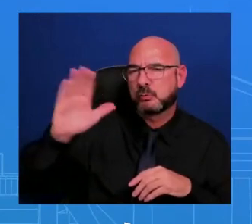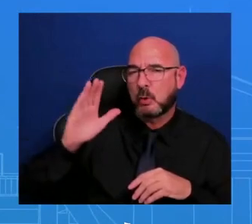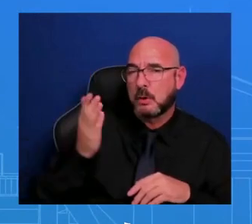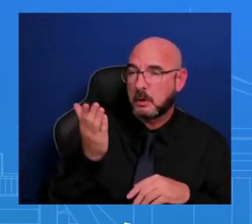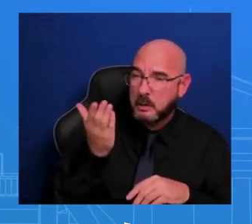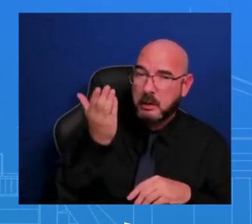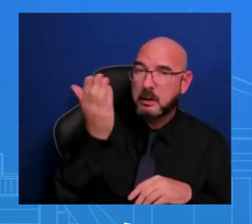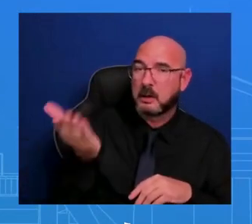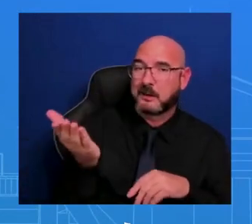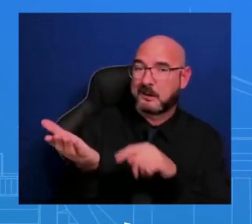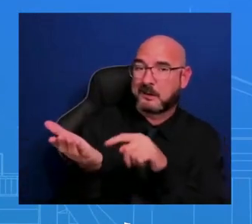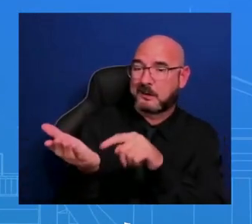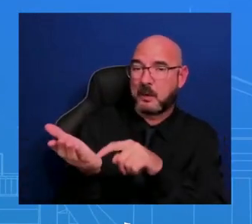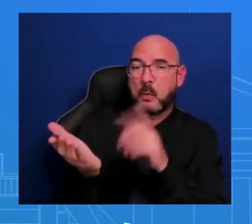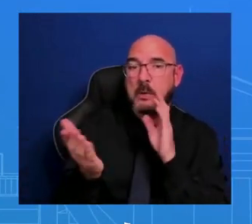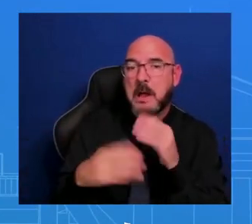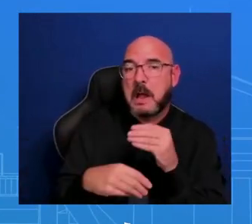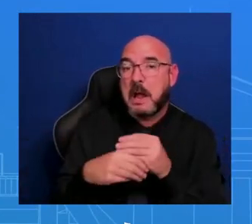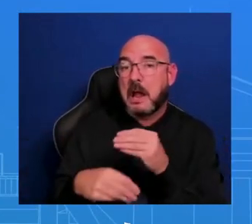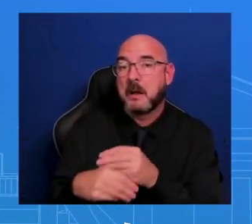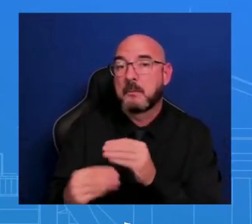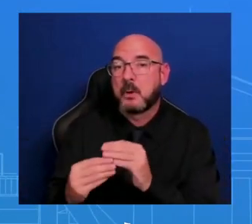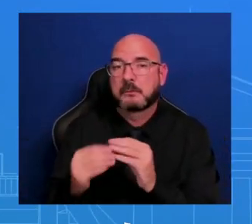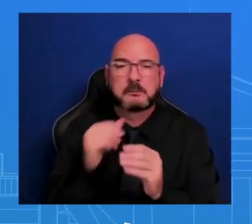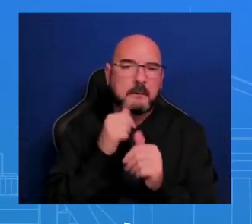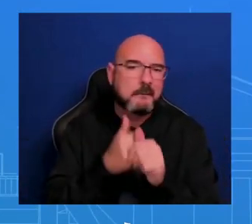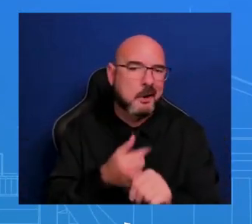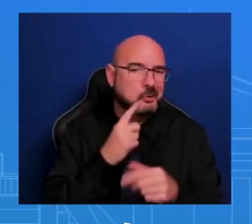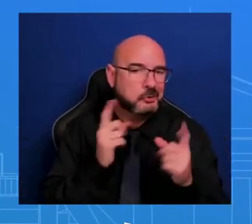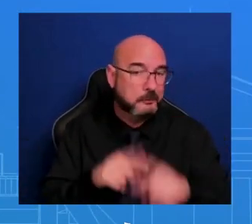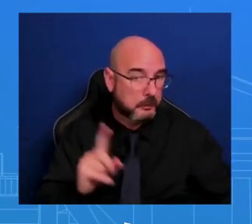Look, supplementals are, as you know, not unusual to ask.